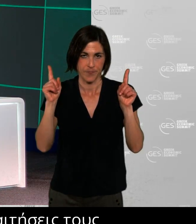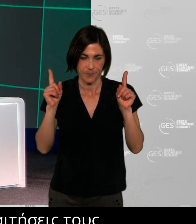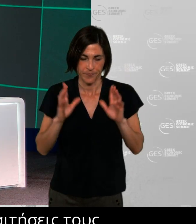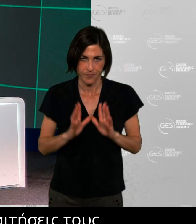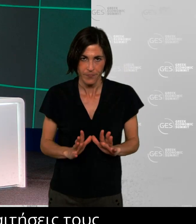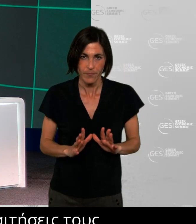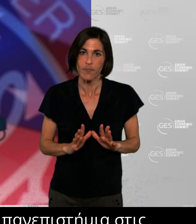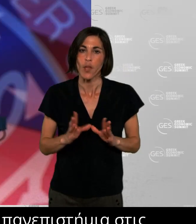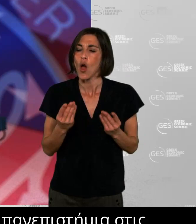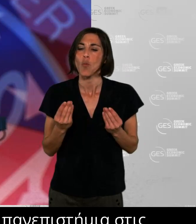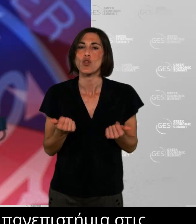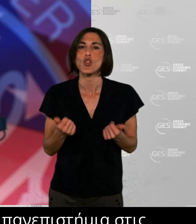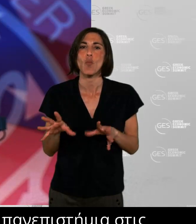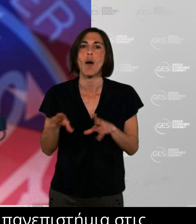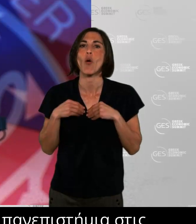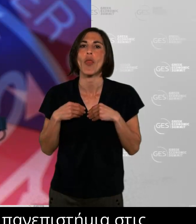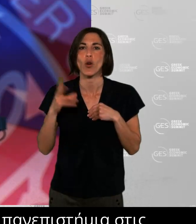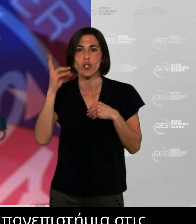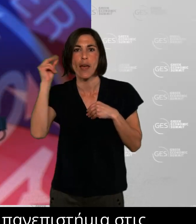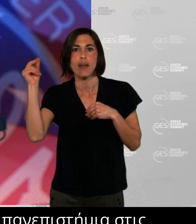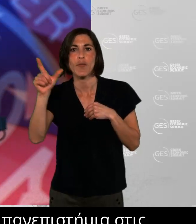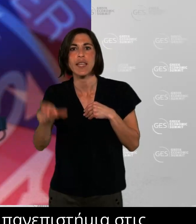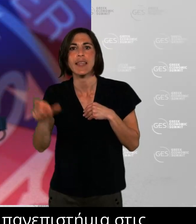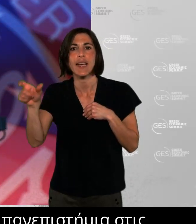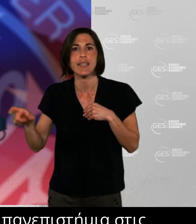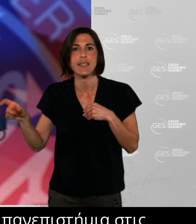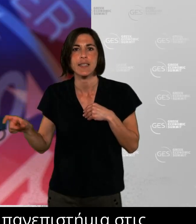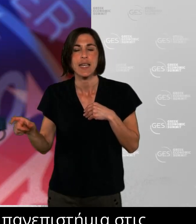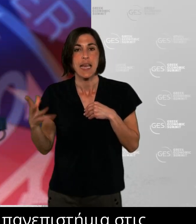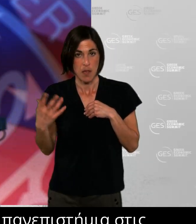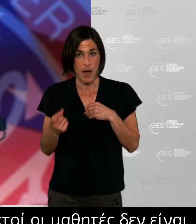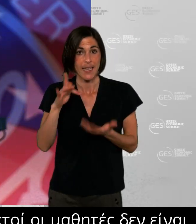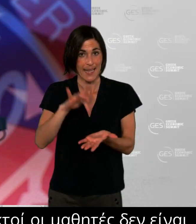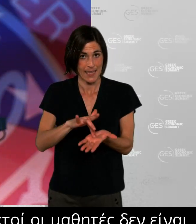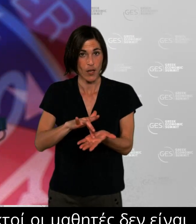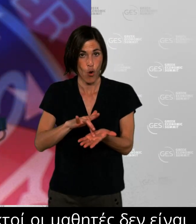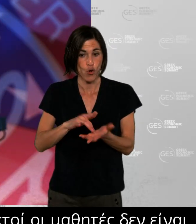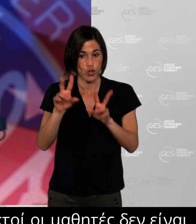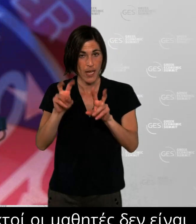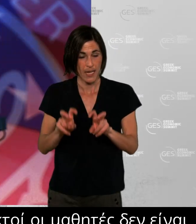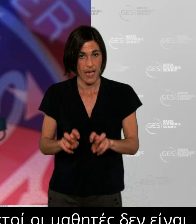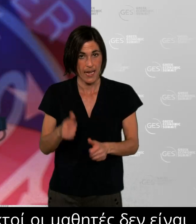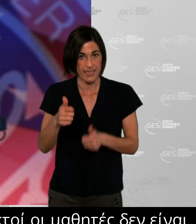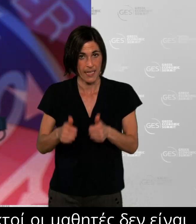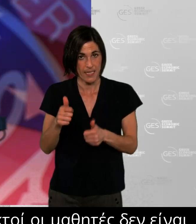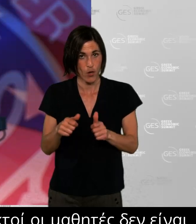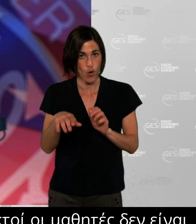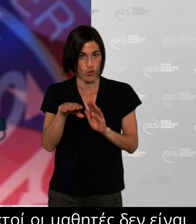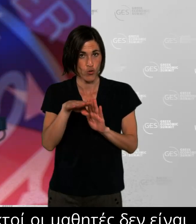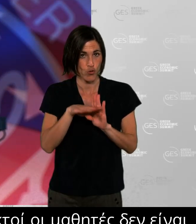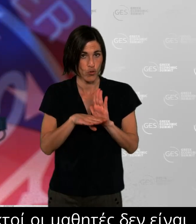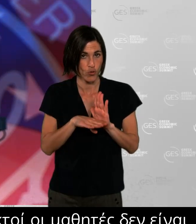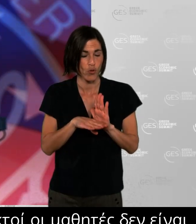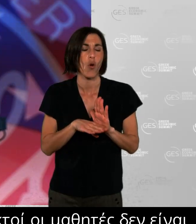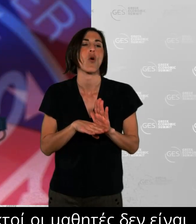as what we have here in Greece. And so I think putting the student at the center of the experience from the decision of where they go to